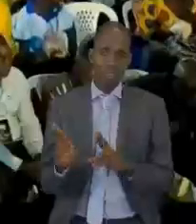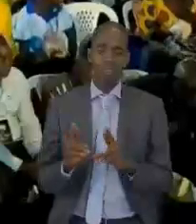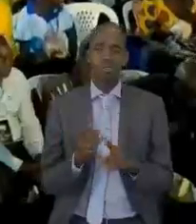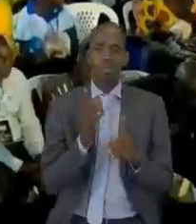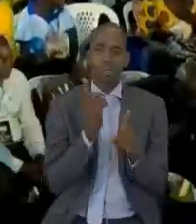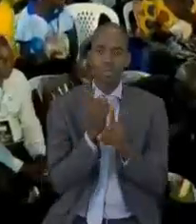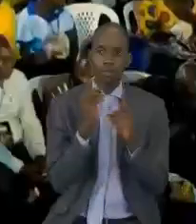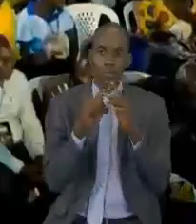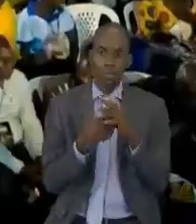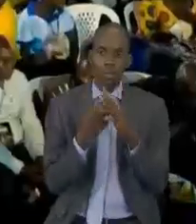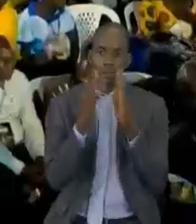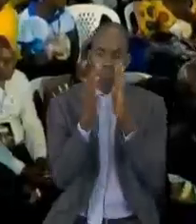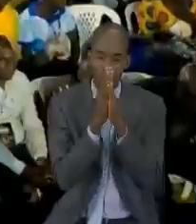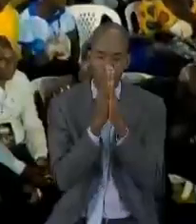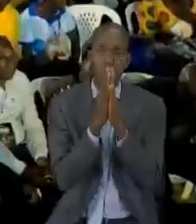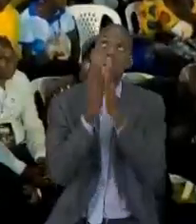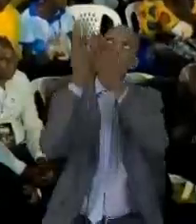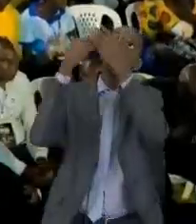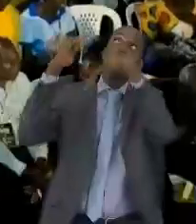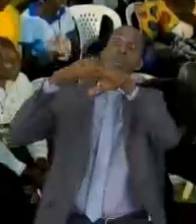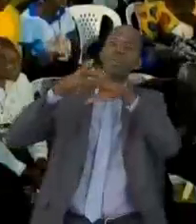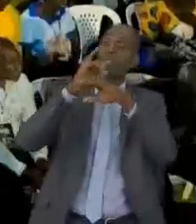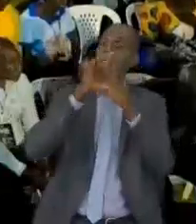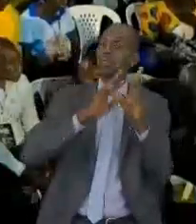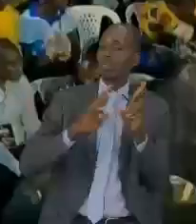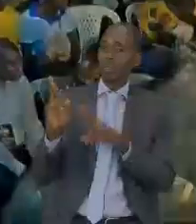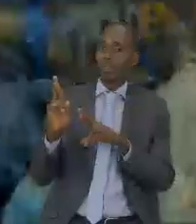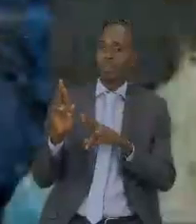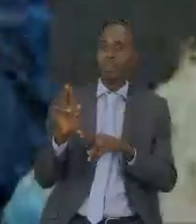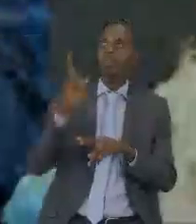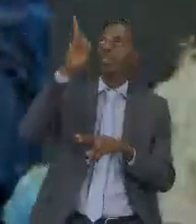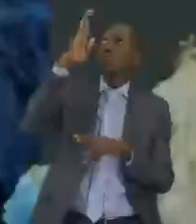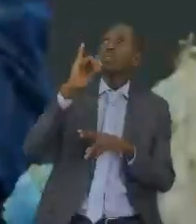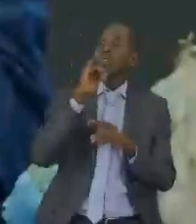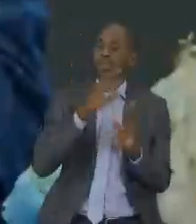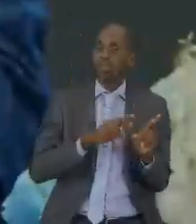Get ready. Heaven is ready. The man of God is ready.